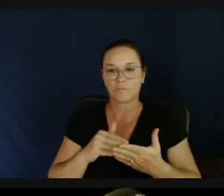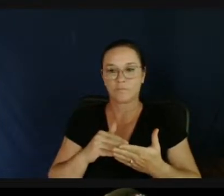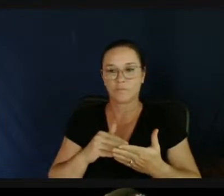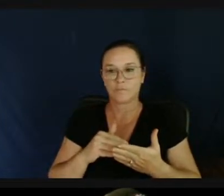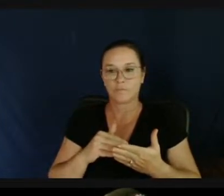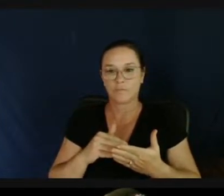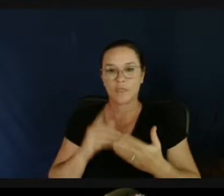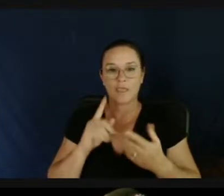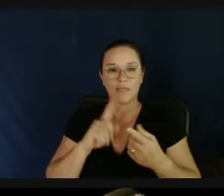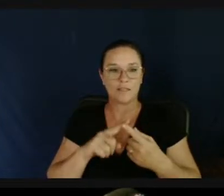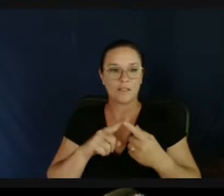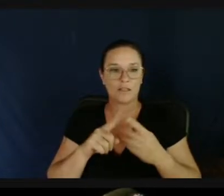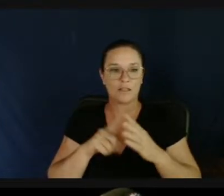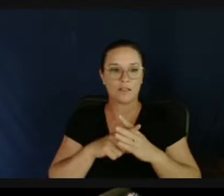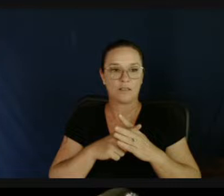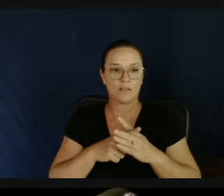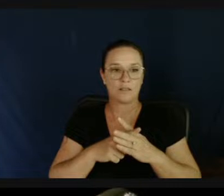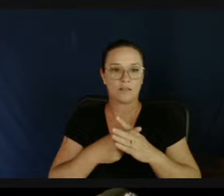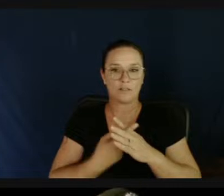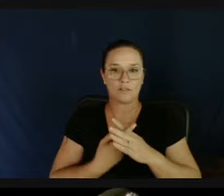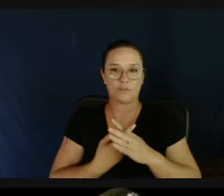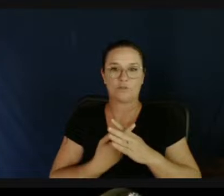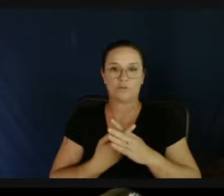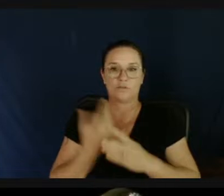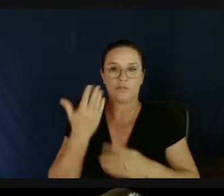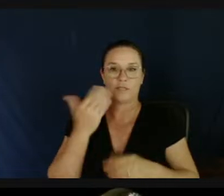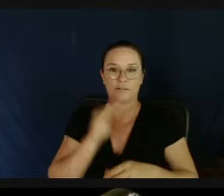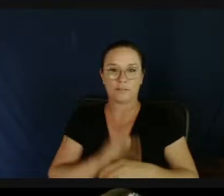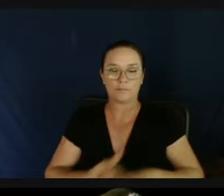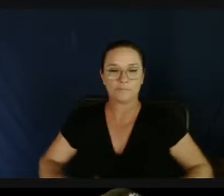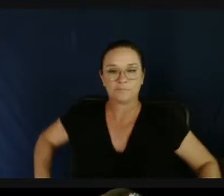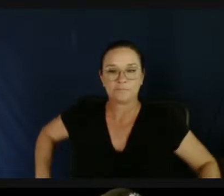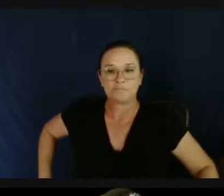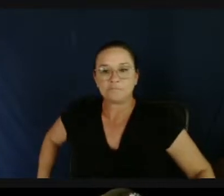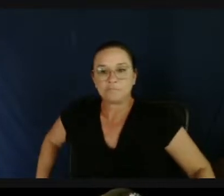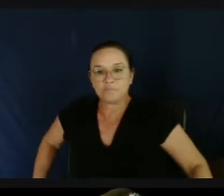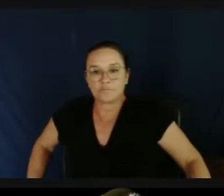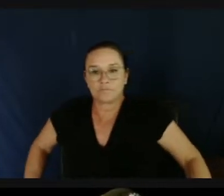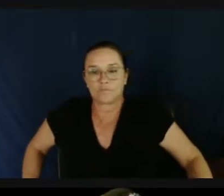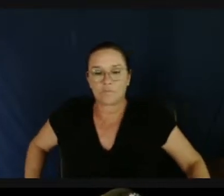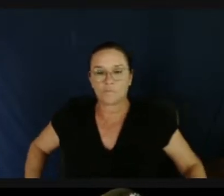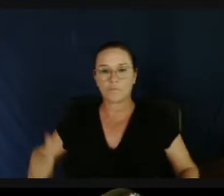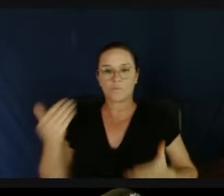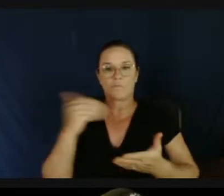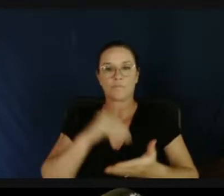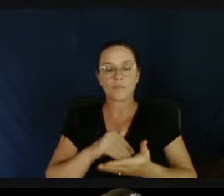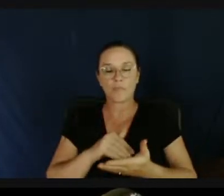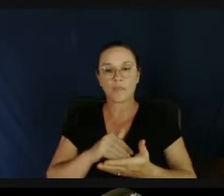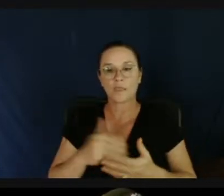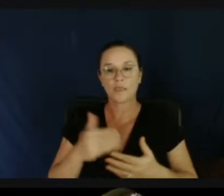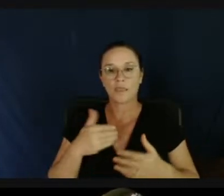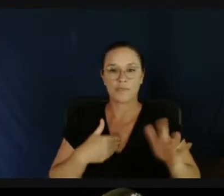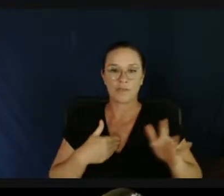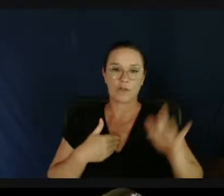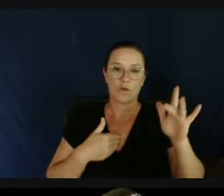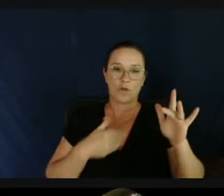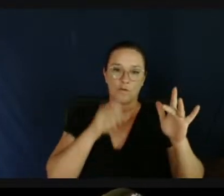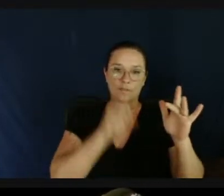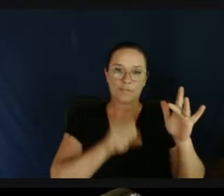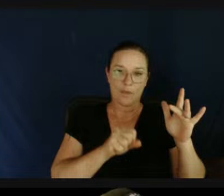here tonight. So one more time. Here's going to be the glow from the south vent.